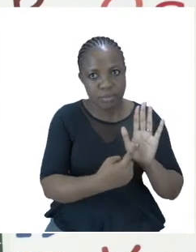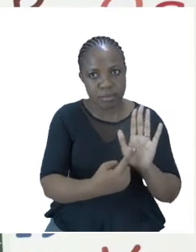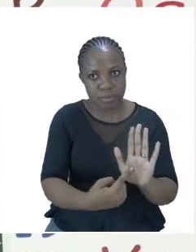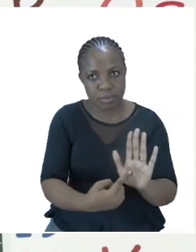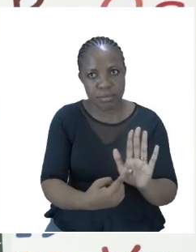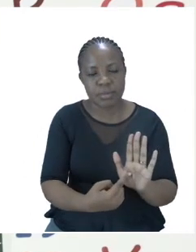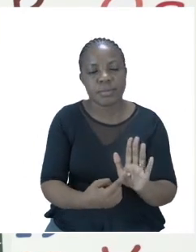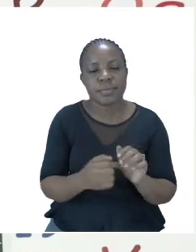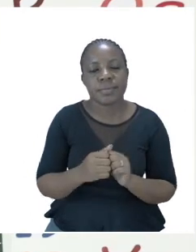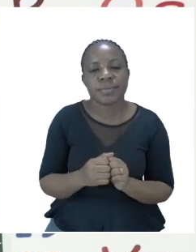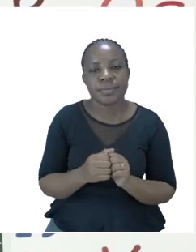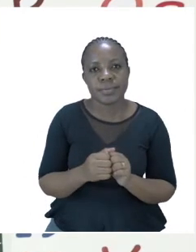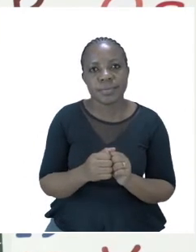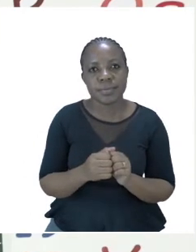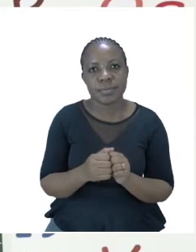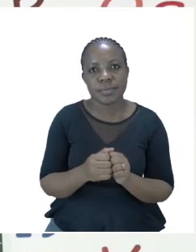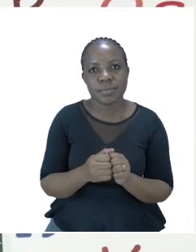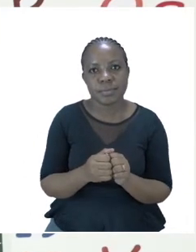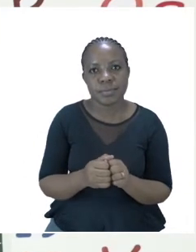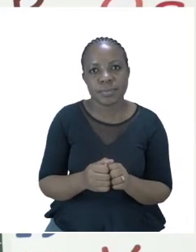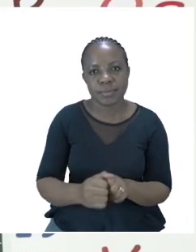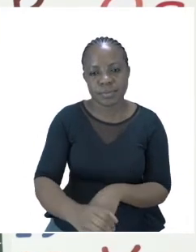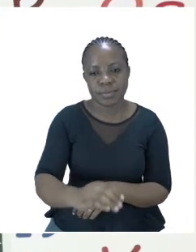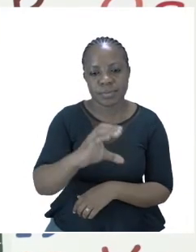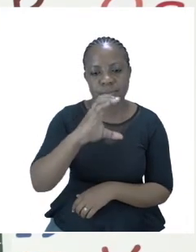continue. The next letter is the letter